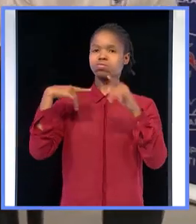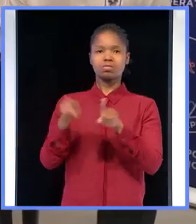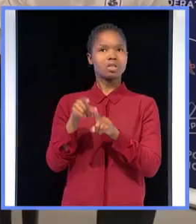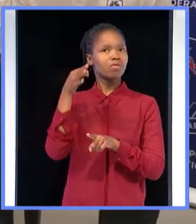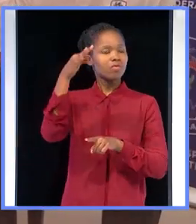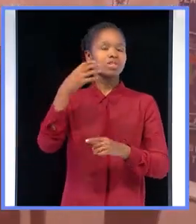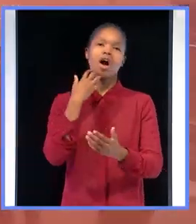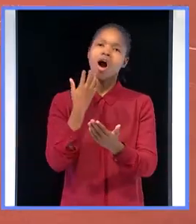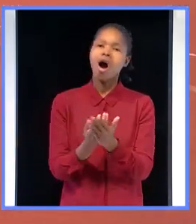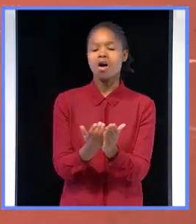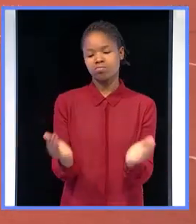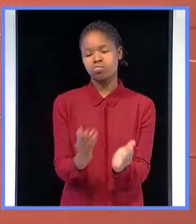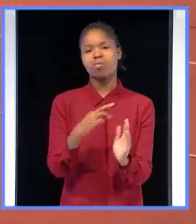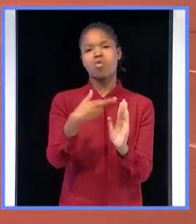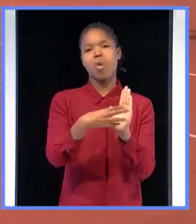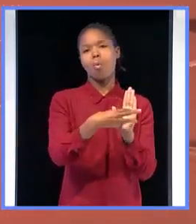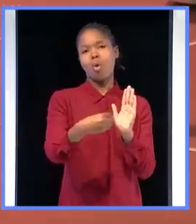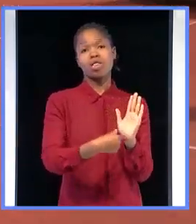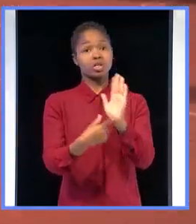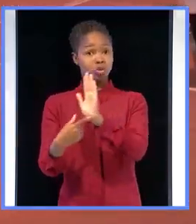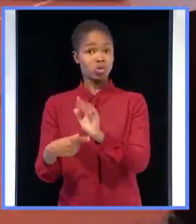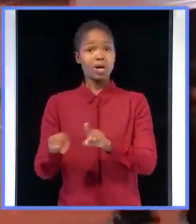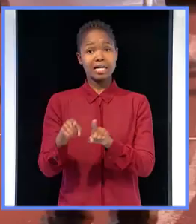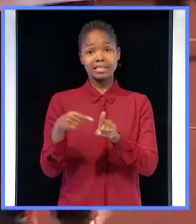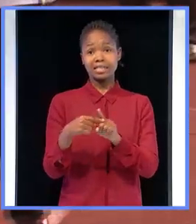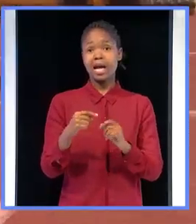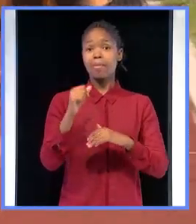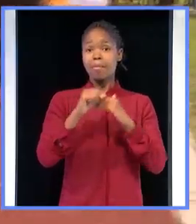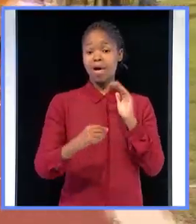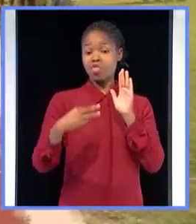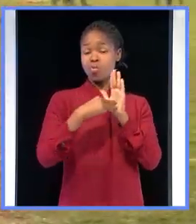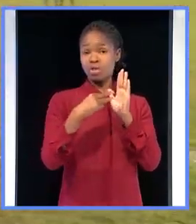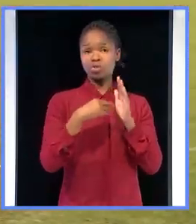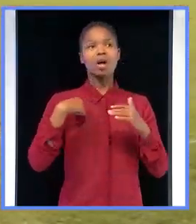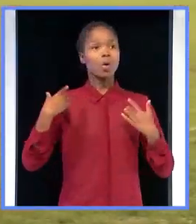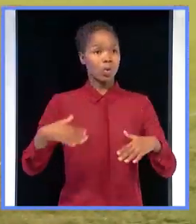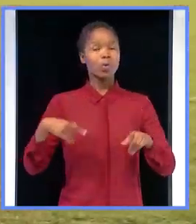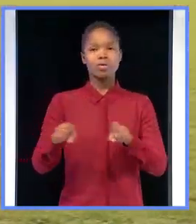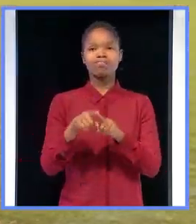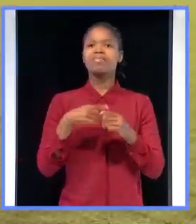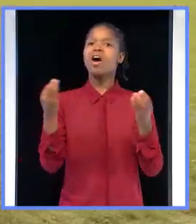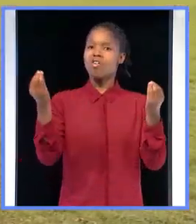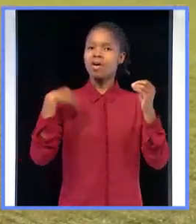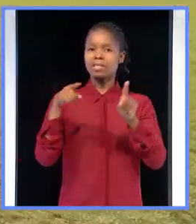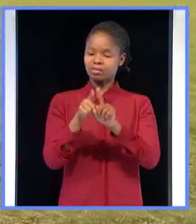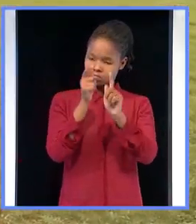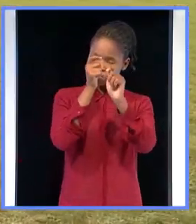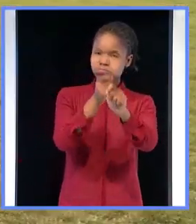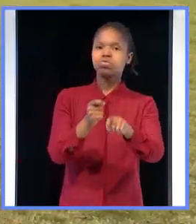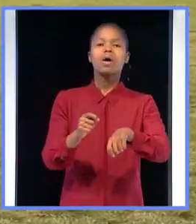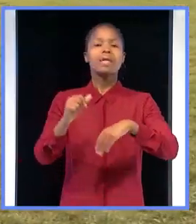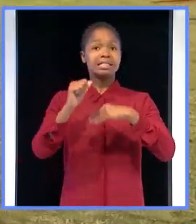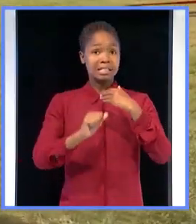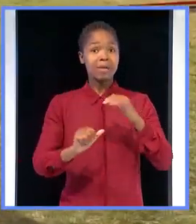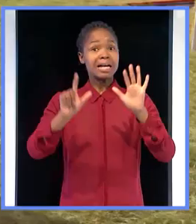future generation. I realize that when I'm in matric, that time is actually essence. Getting home past 7 at